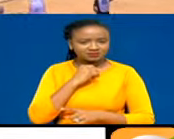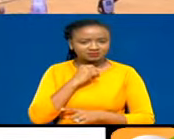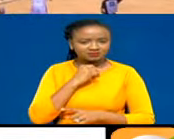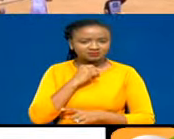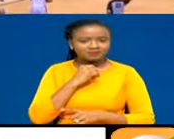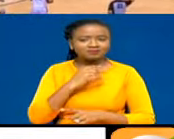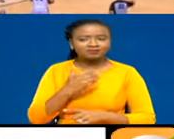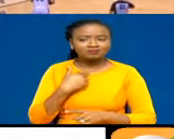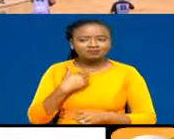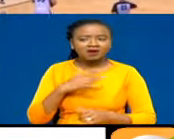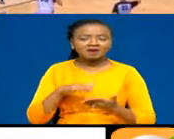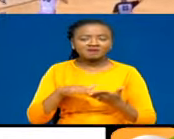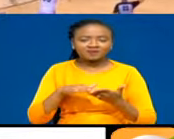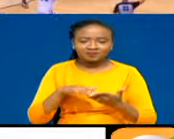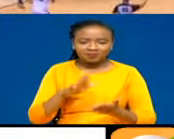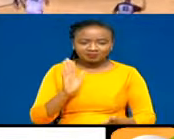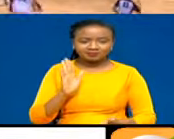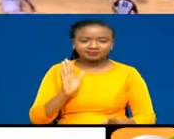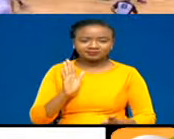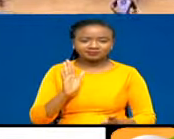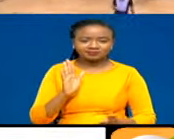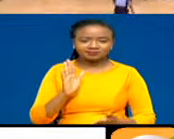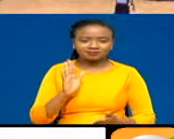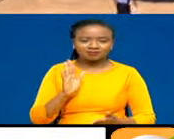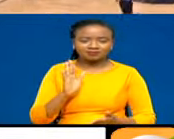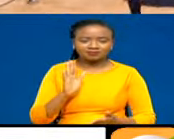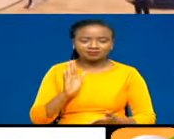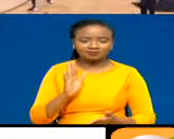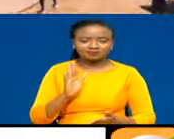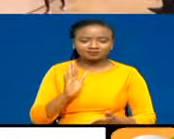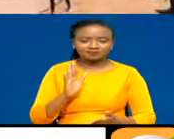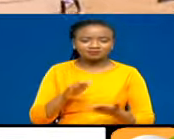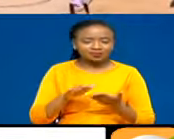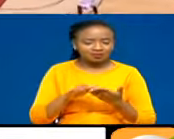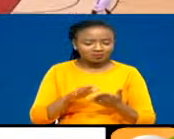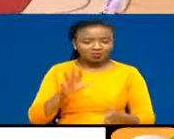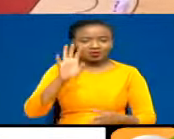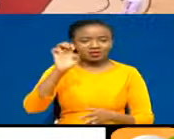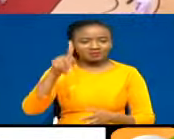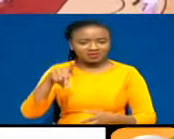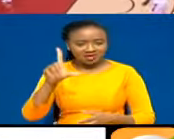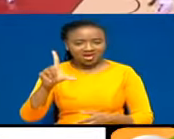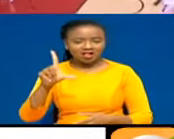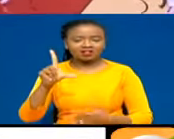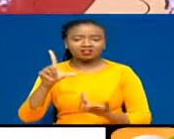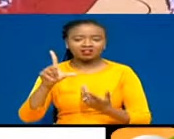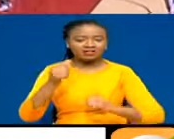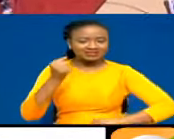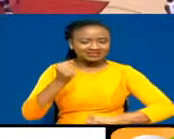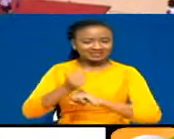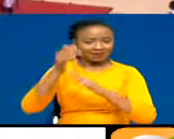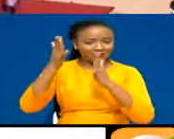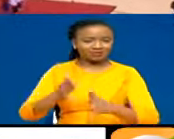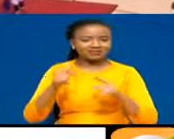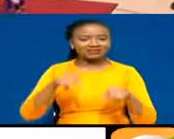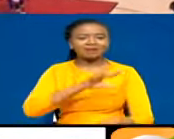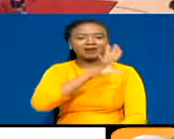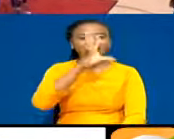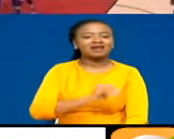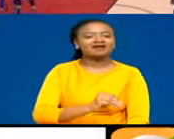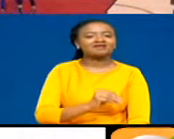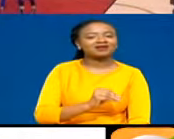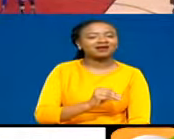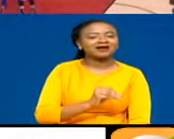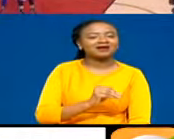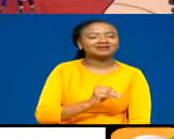There's more Premier League fans on the continent. Oh, yeah. Chelsea, Liverpool, Manchester. Yeah. And more